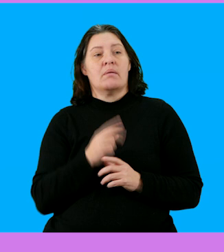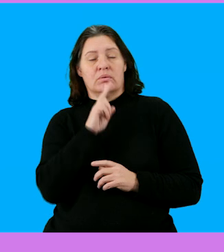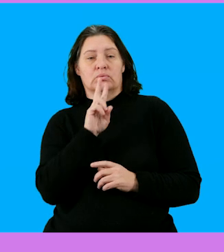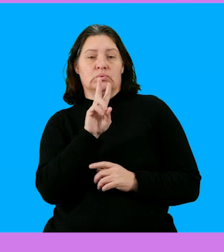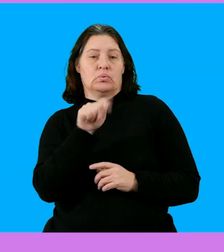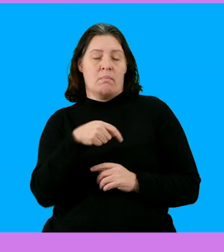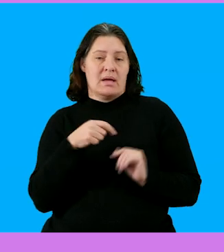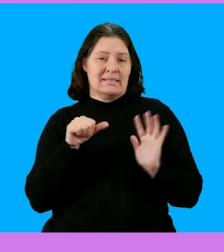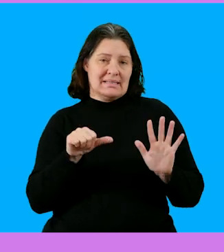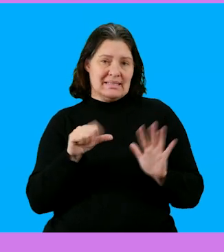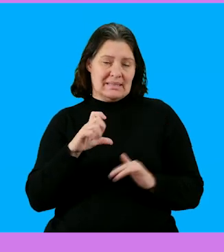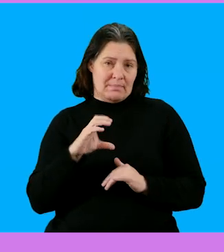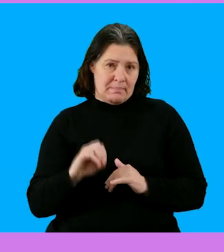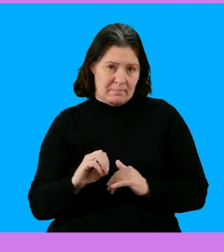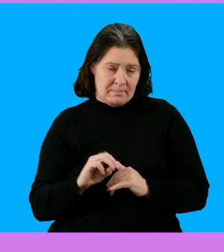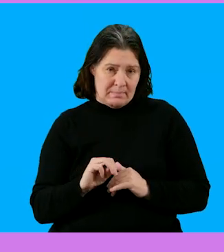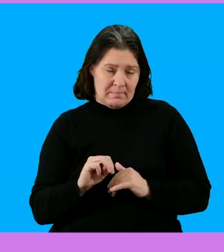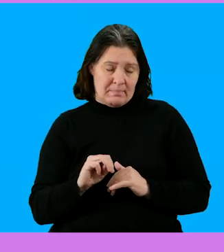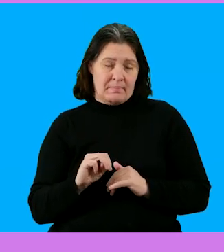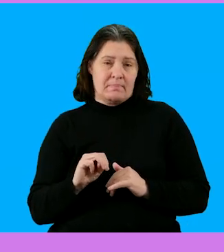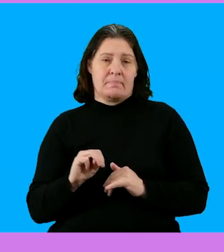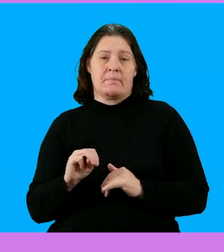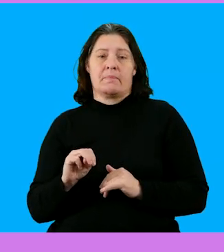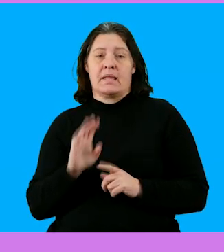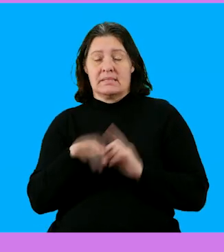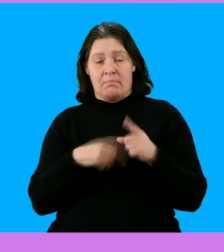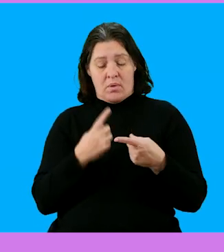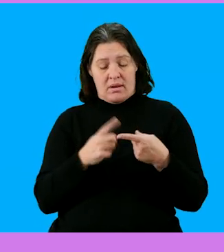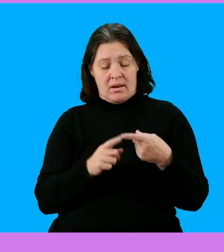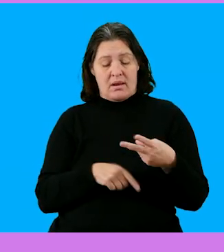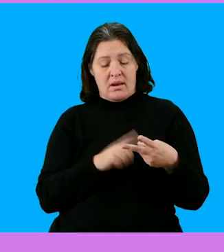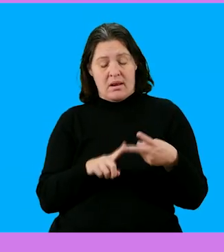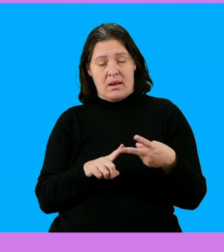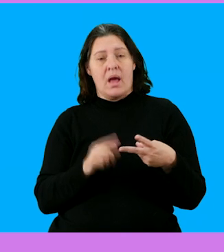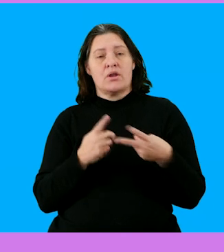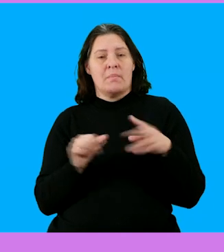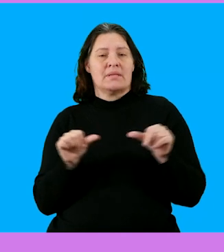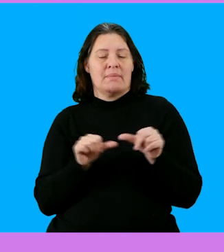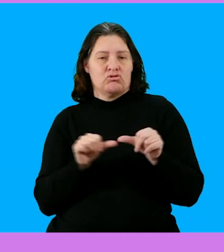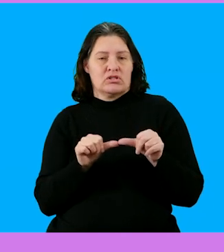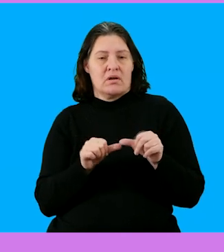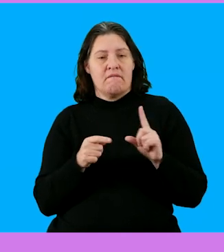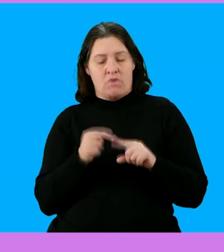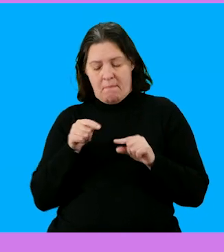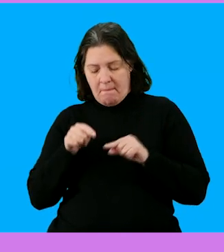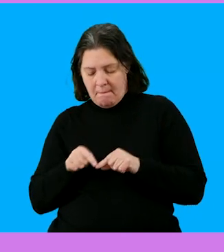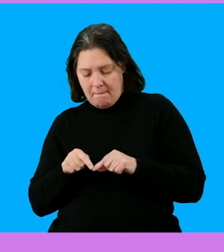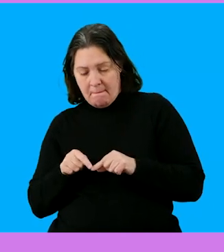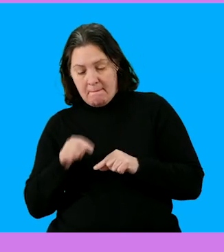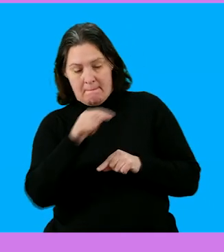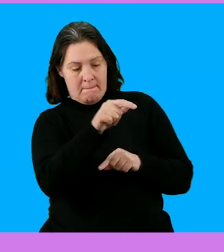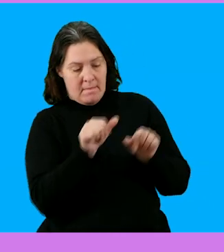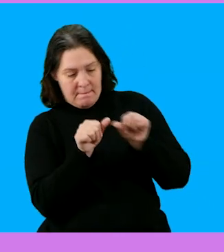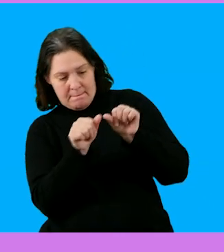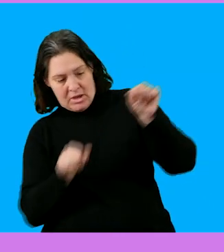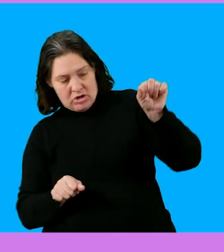2.6 centimeters. Step one. Step two, I must measure the distance between the two